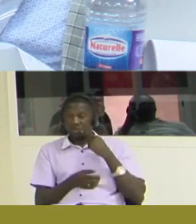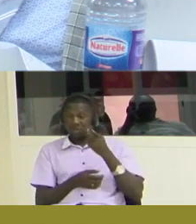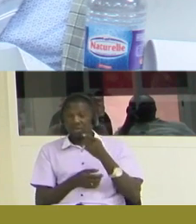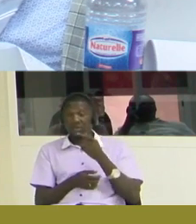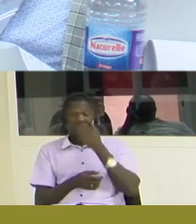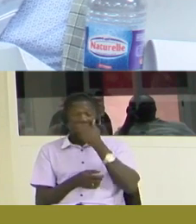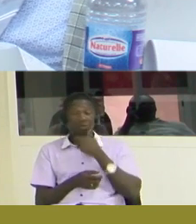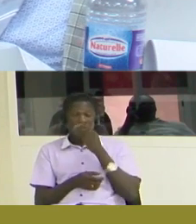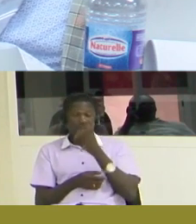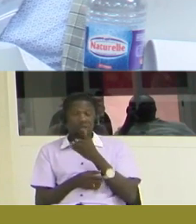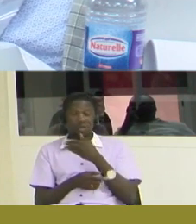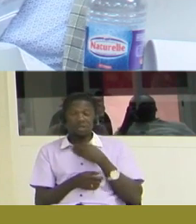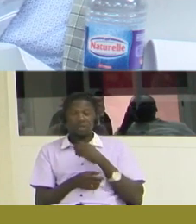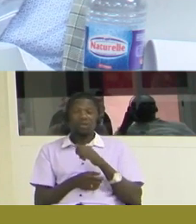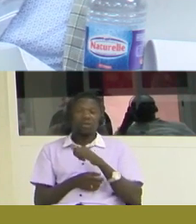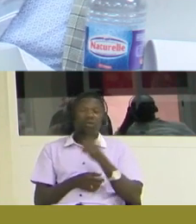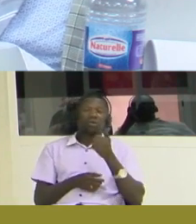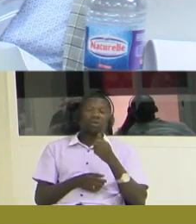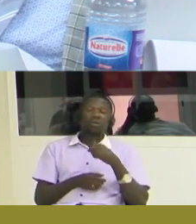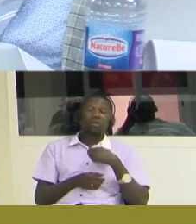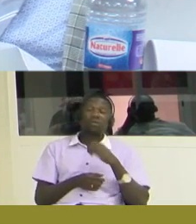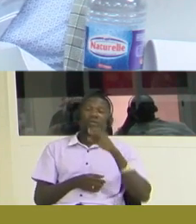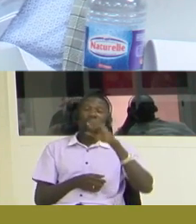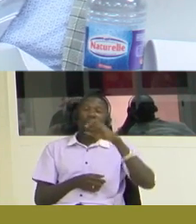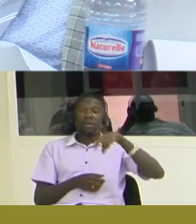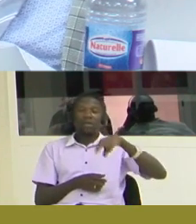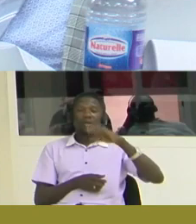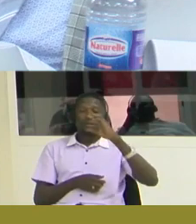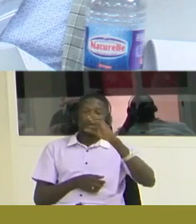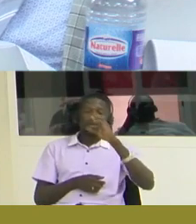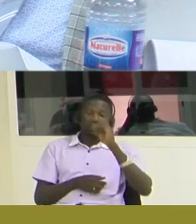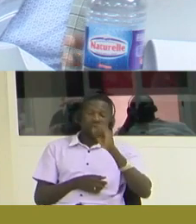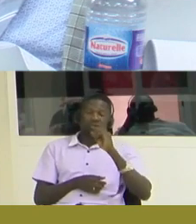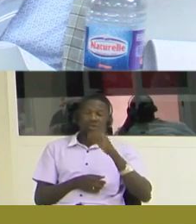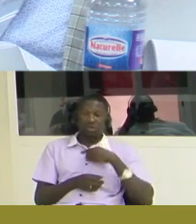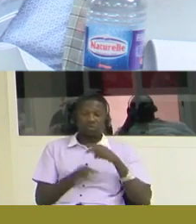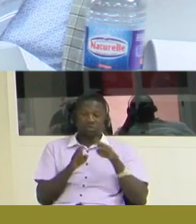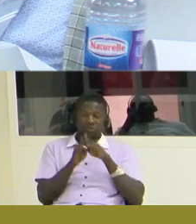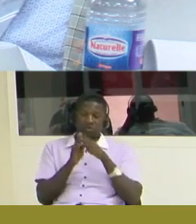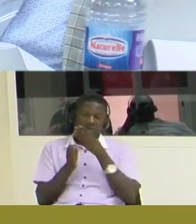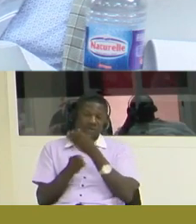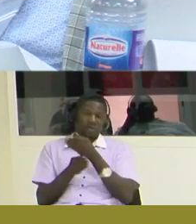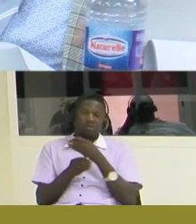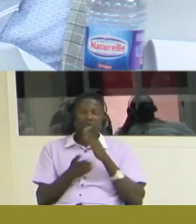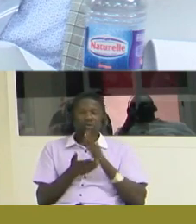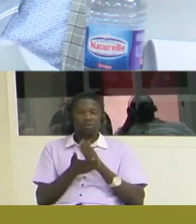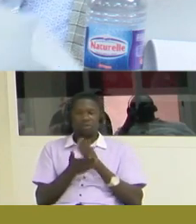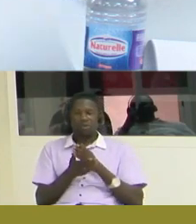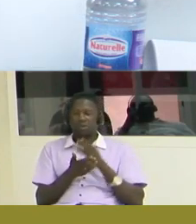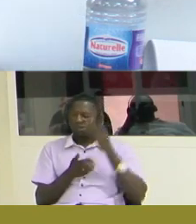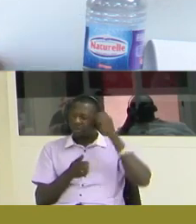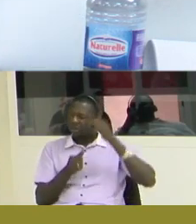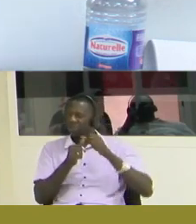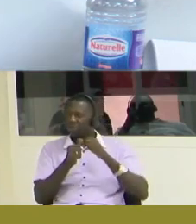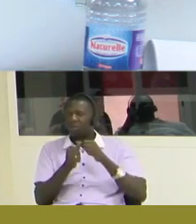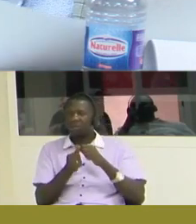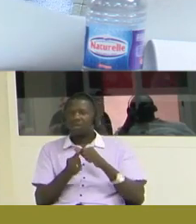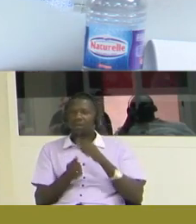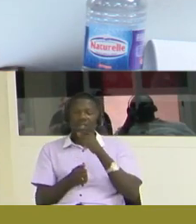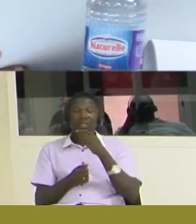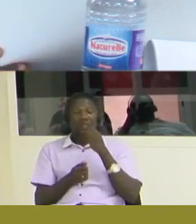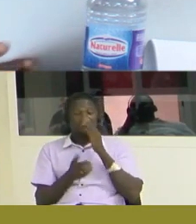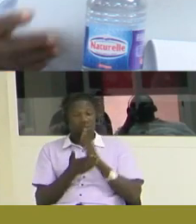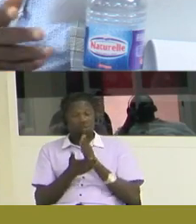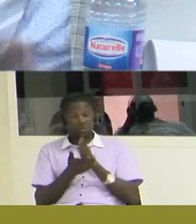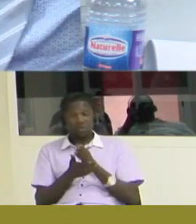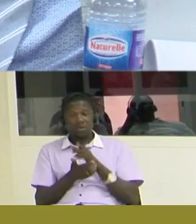there was a detail of NCOs that were with him but certainly I cannot recall any of them he too said